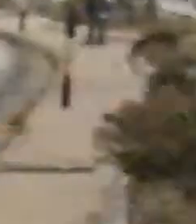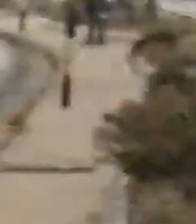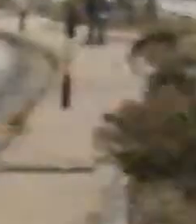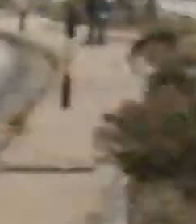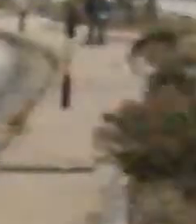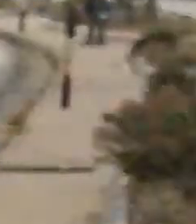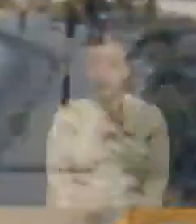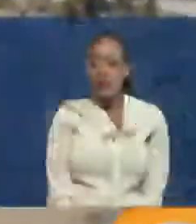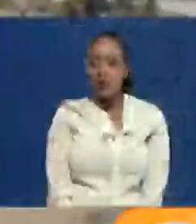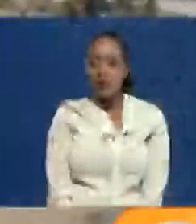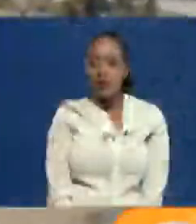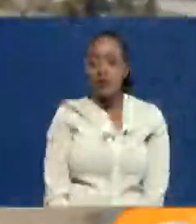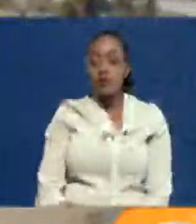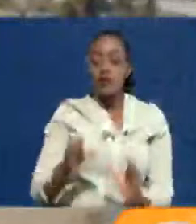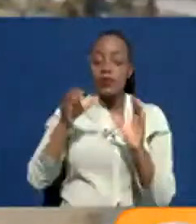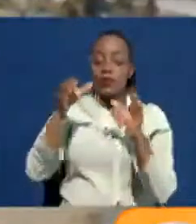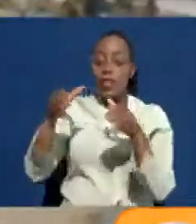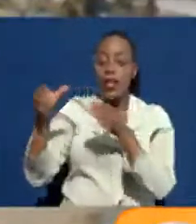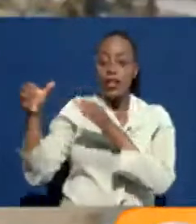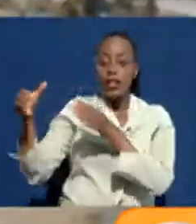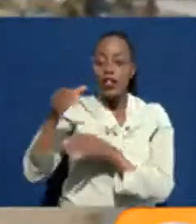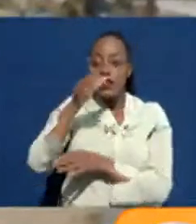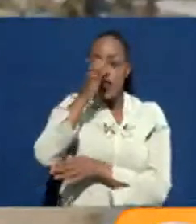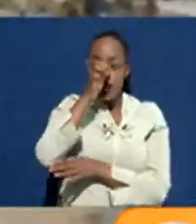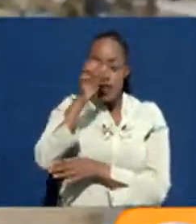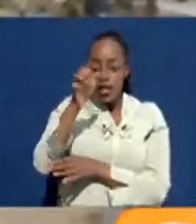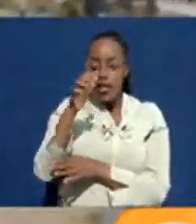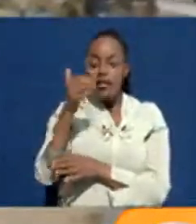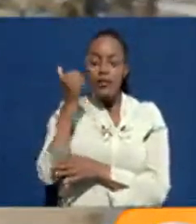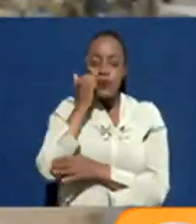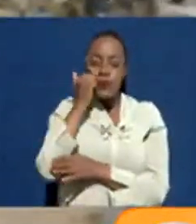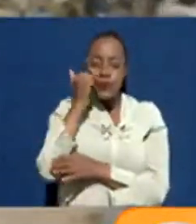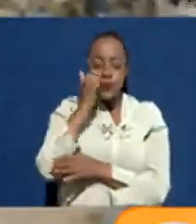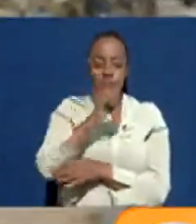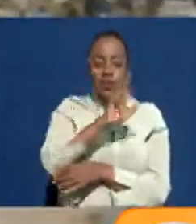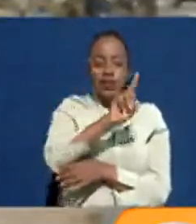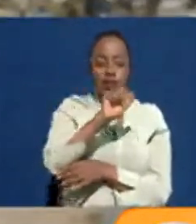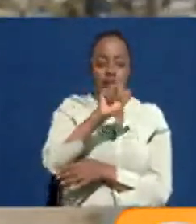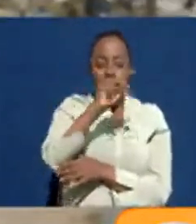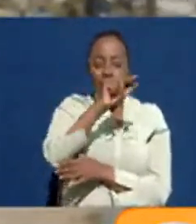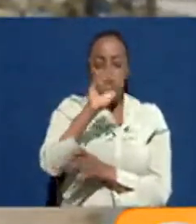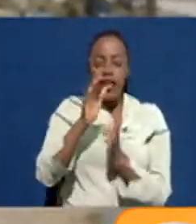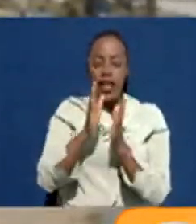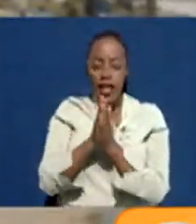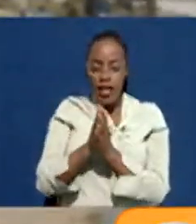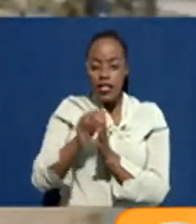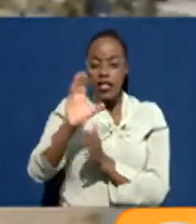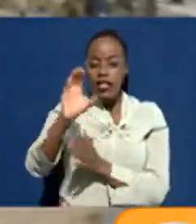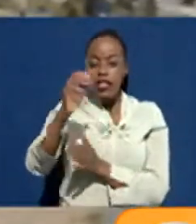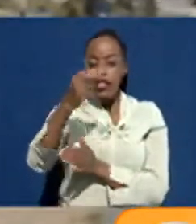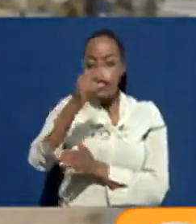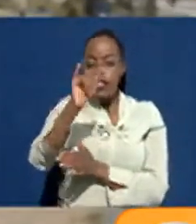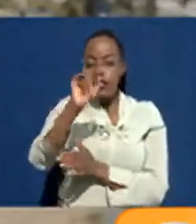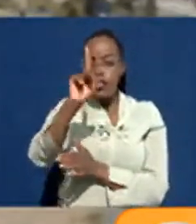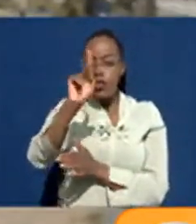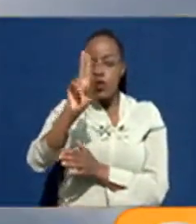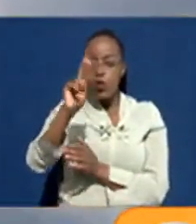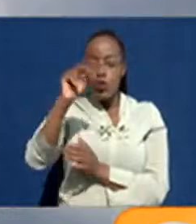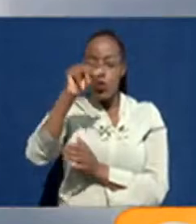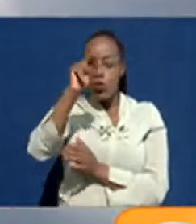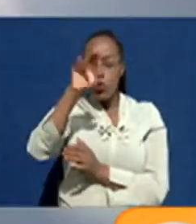Being in the category of neglected diseases, dengue and chikungunya pose a health threat, and researchers are